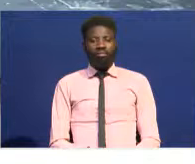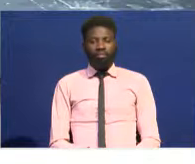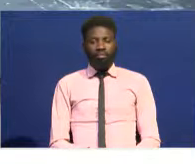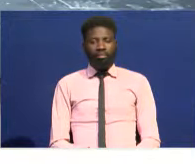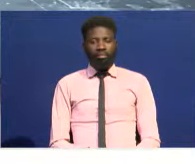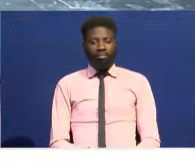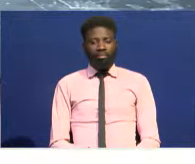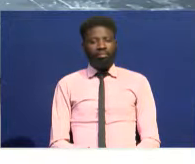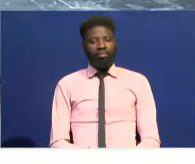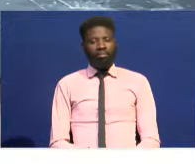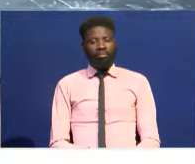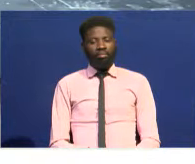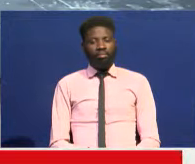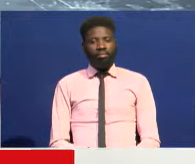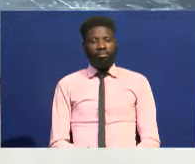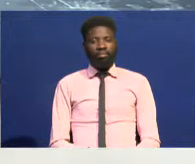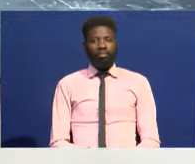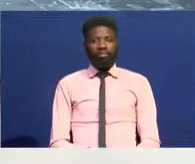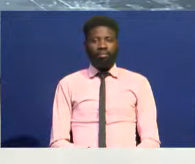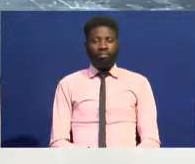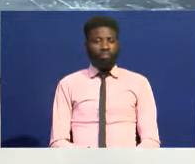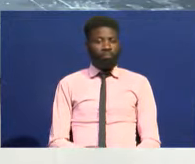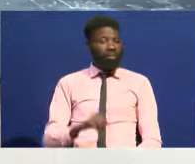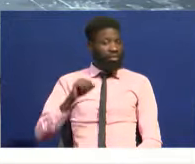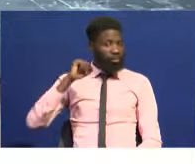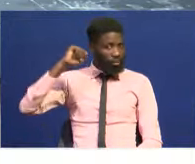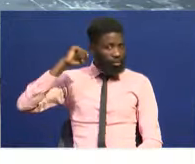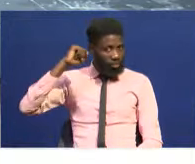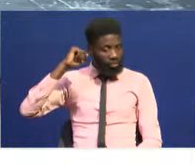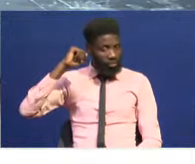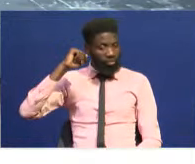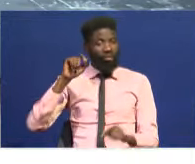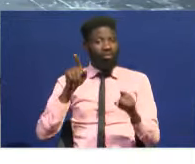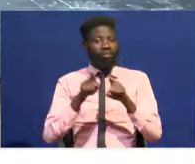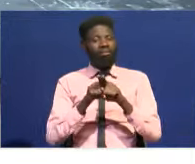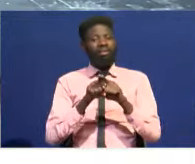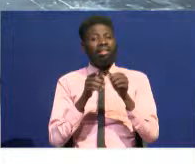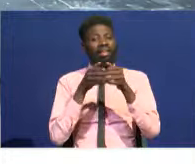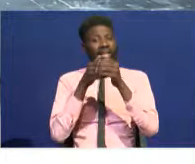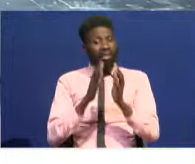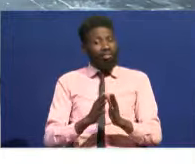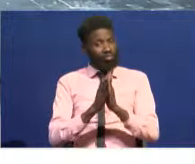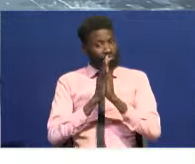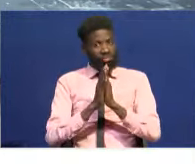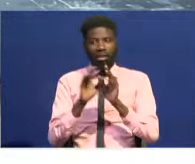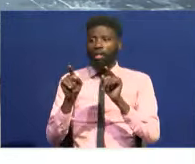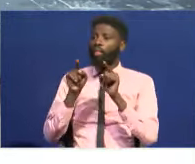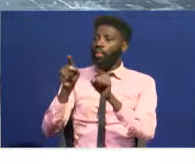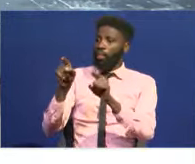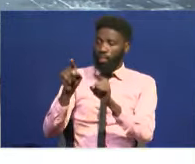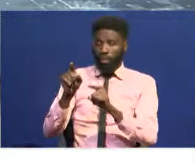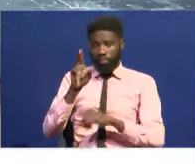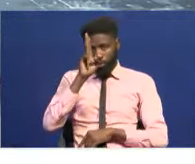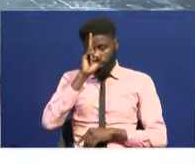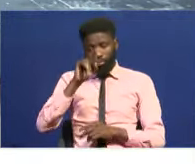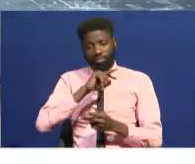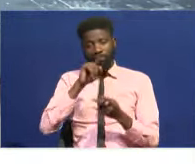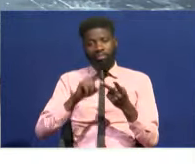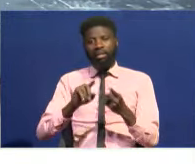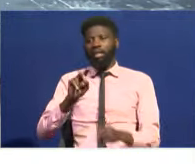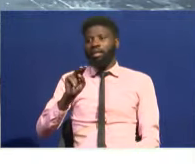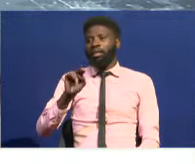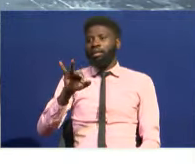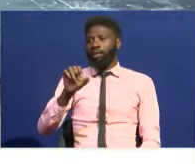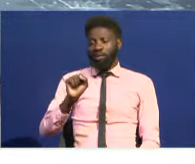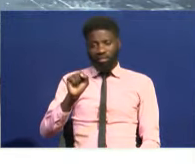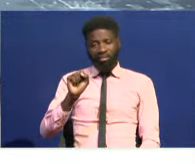In relation to that, political and religious leaders have accused the police and the National Intelligence Service of neglecting their duties